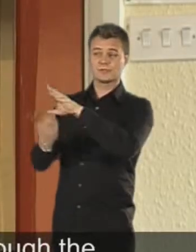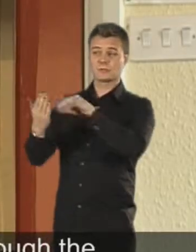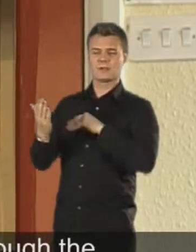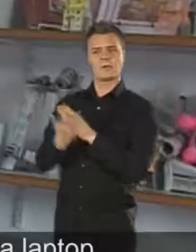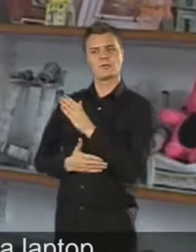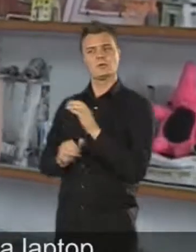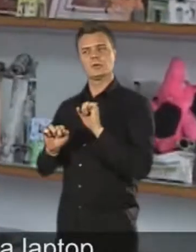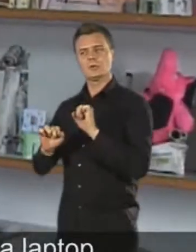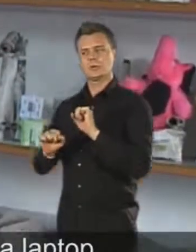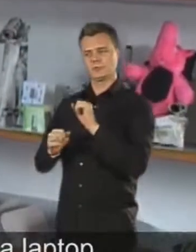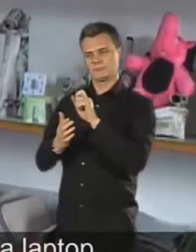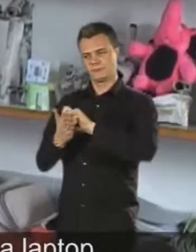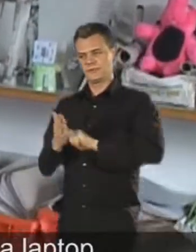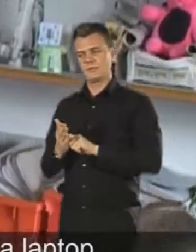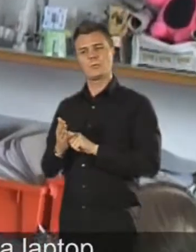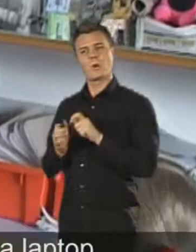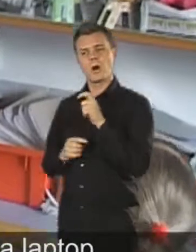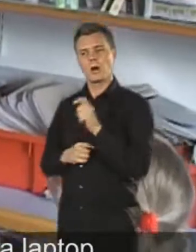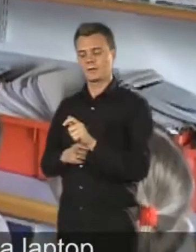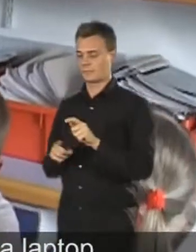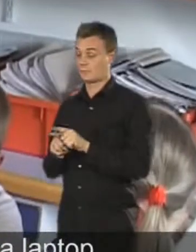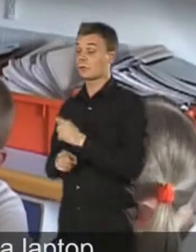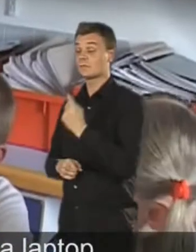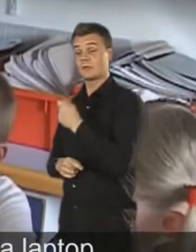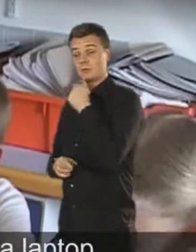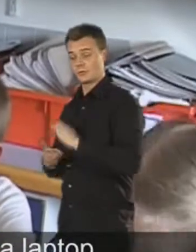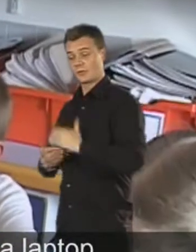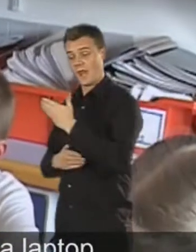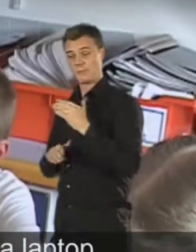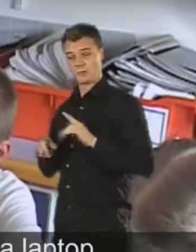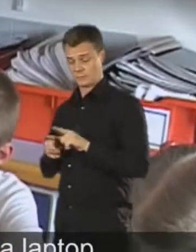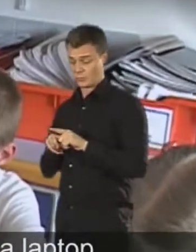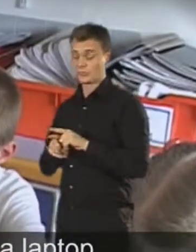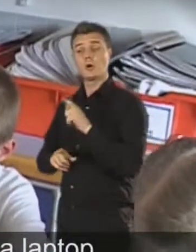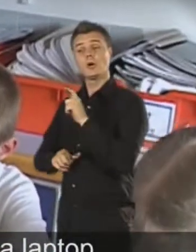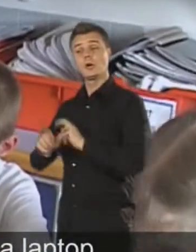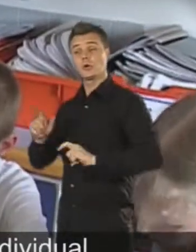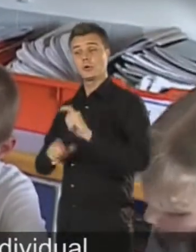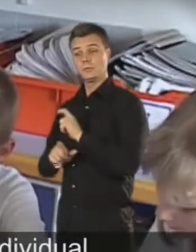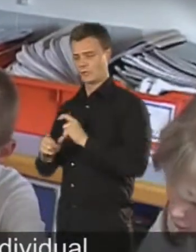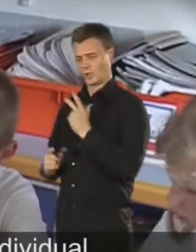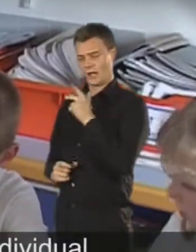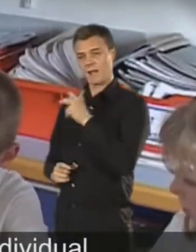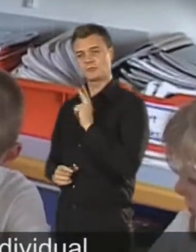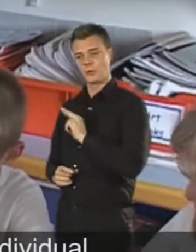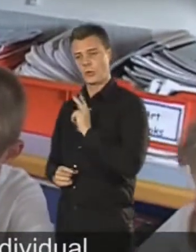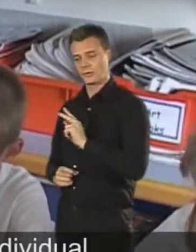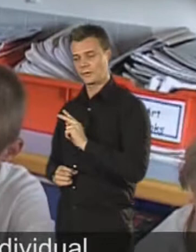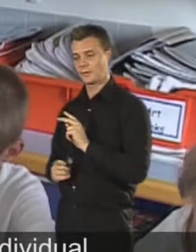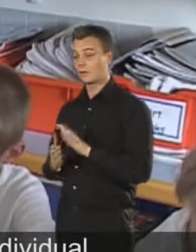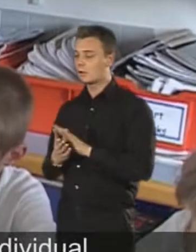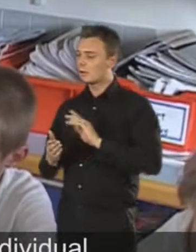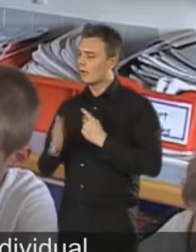through the written word. In class, Curtis also has the use of a laptop and a talking computer for literacy. Because of the success of